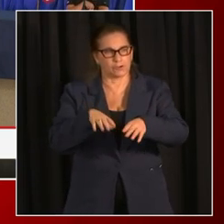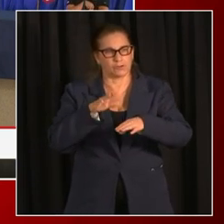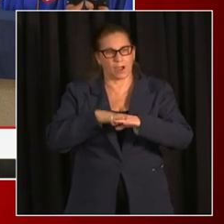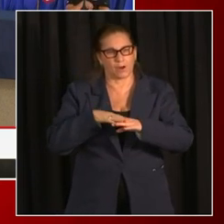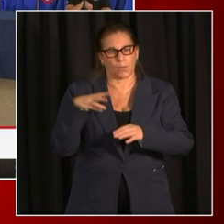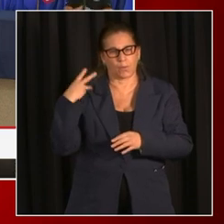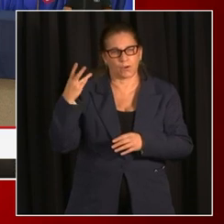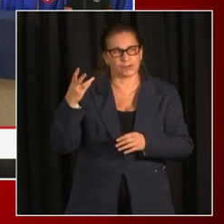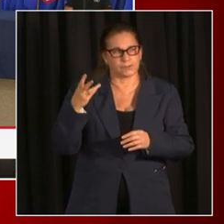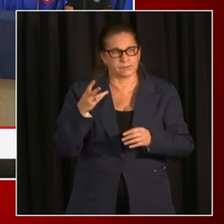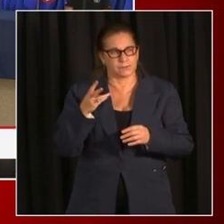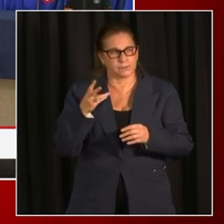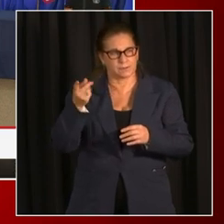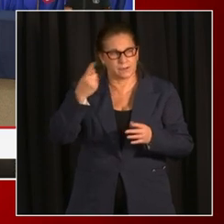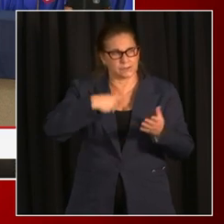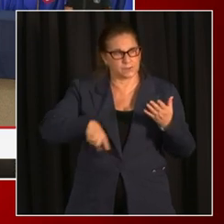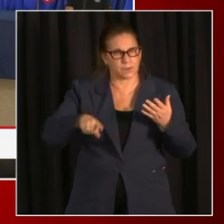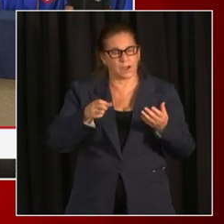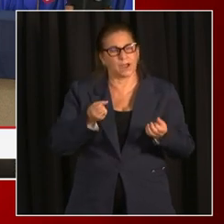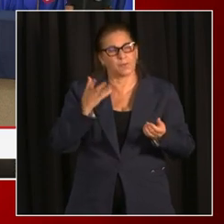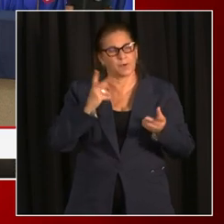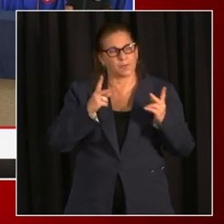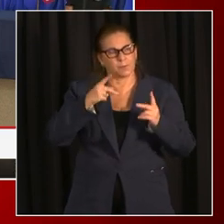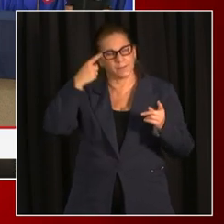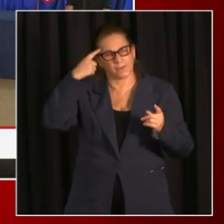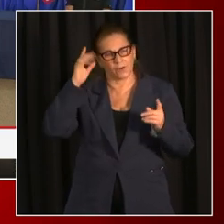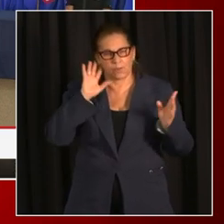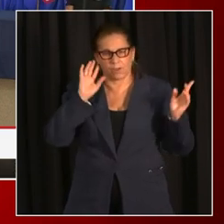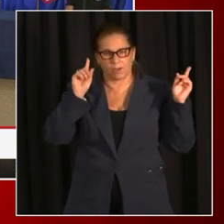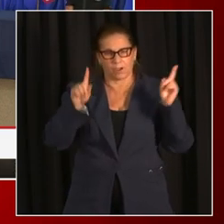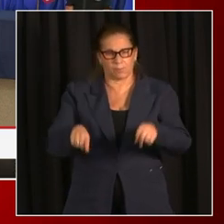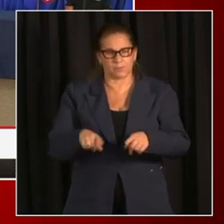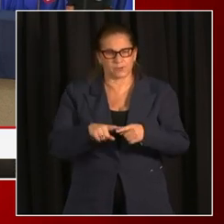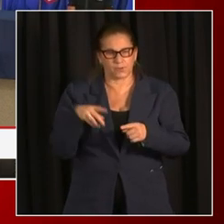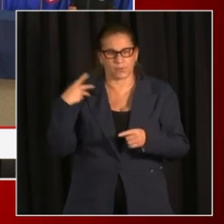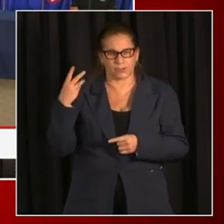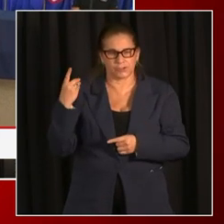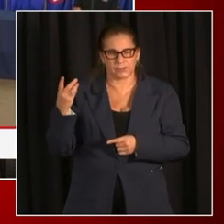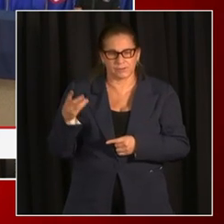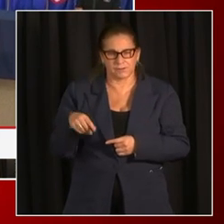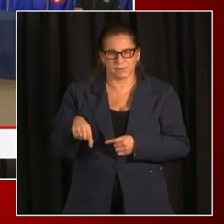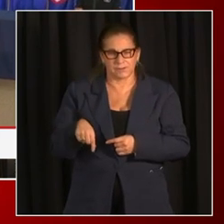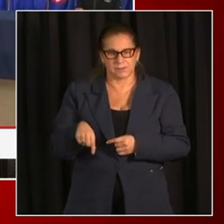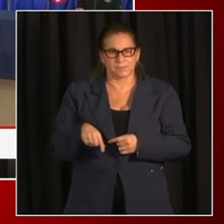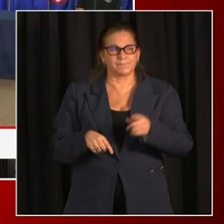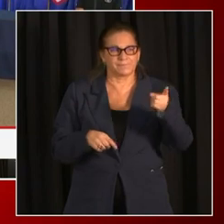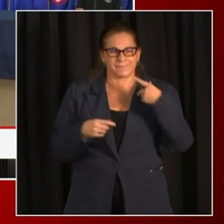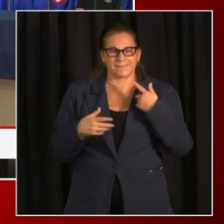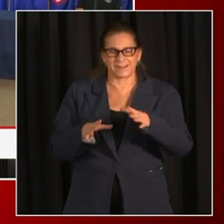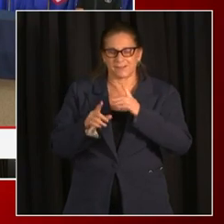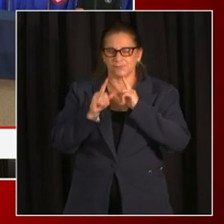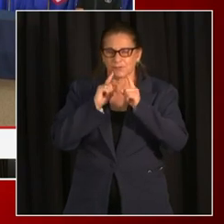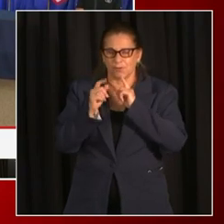people are going to be coming from? I had a conversation with Reverend Al